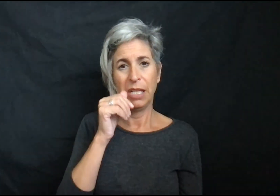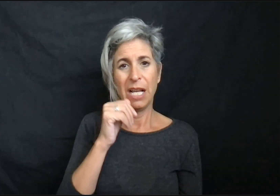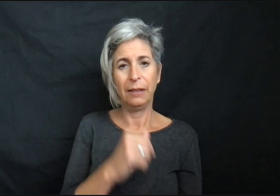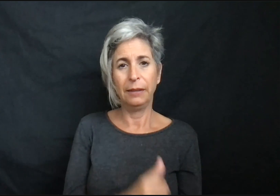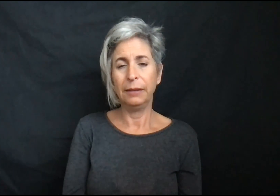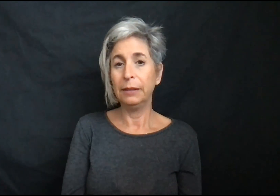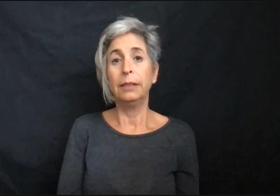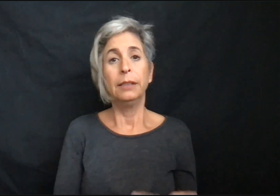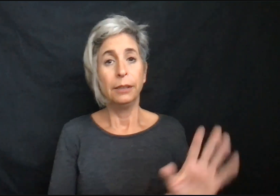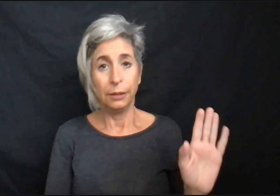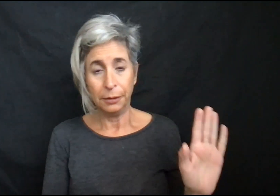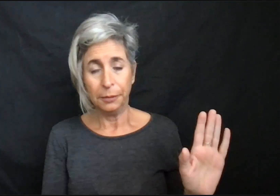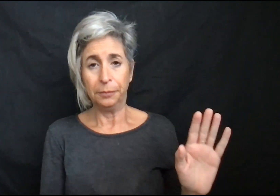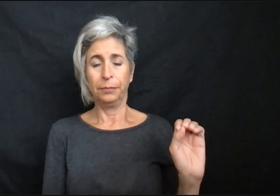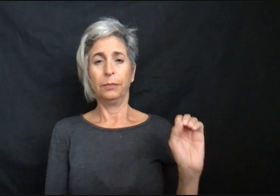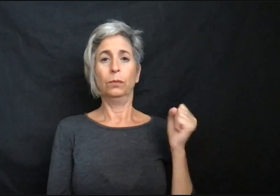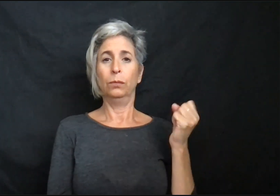So